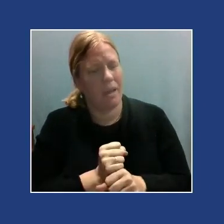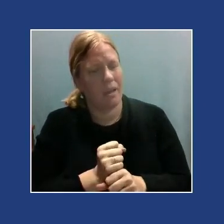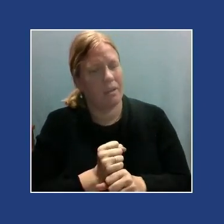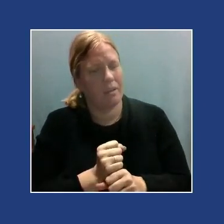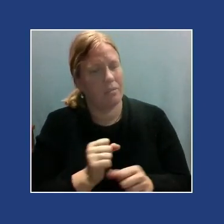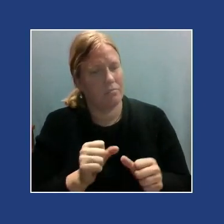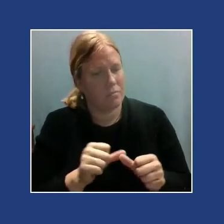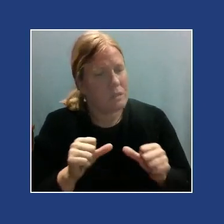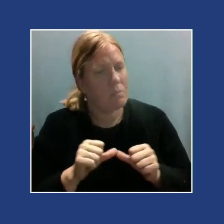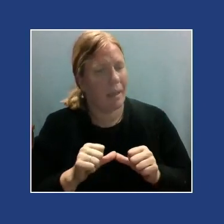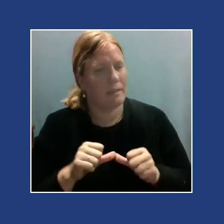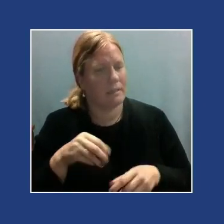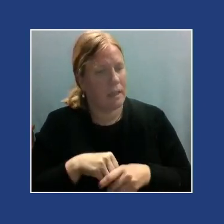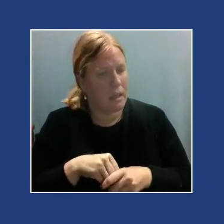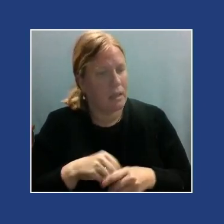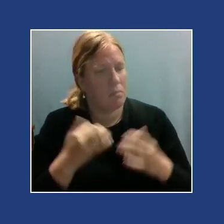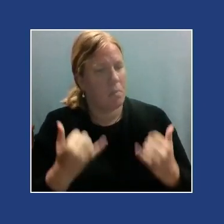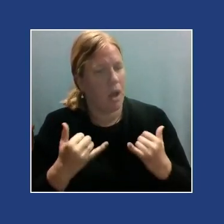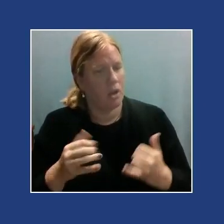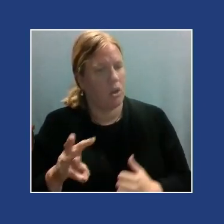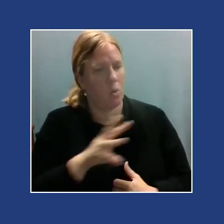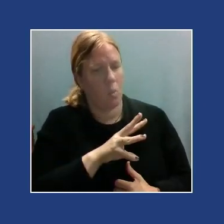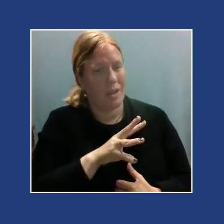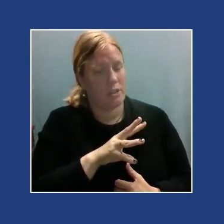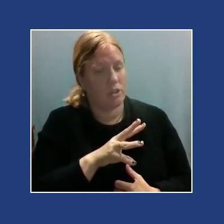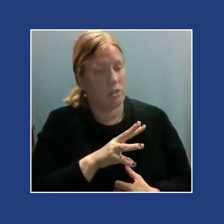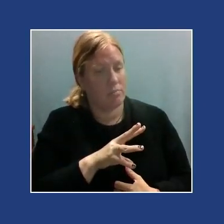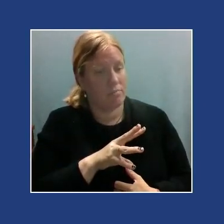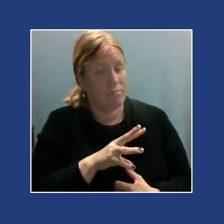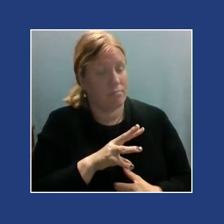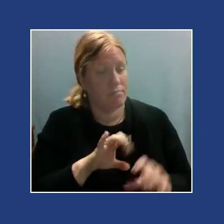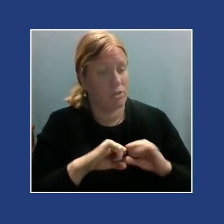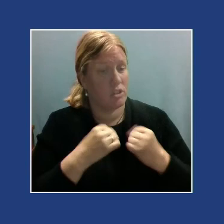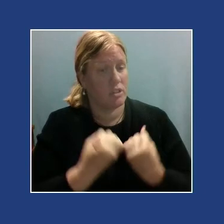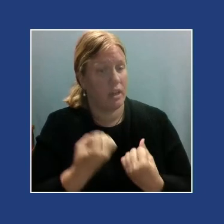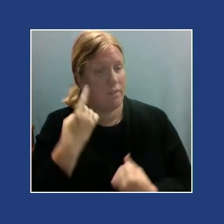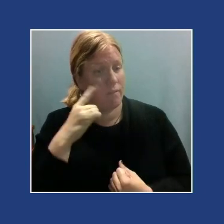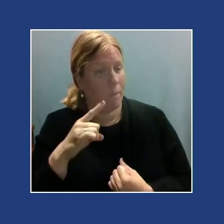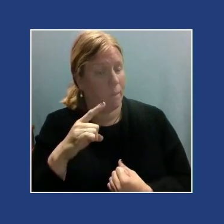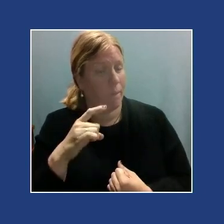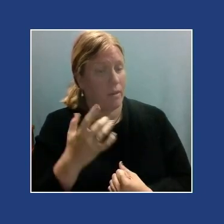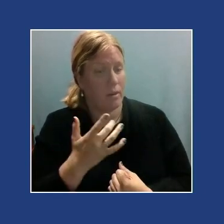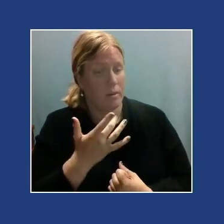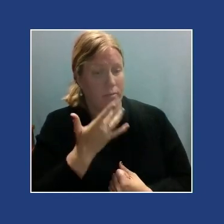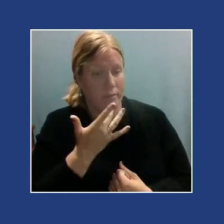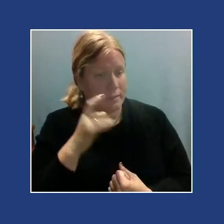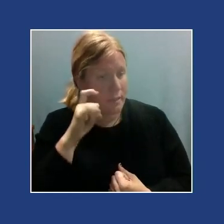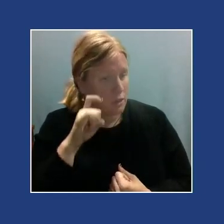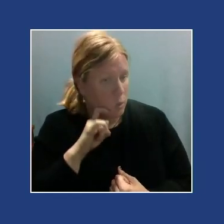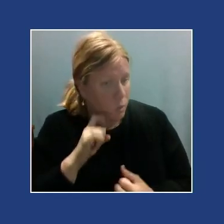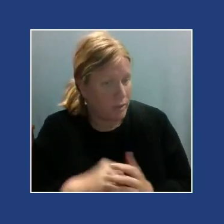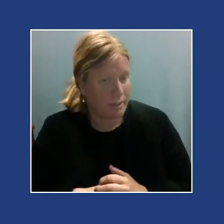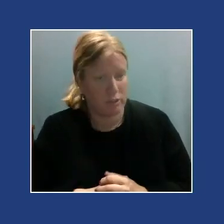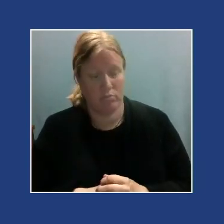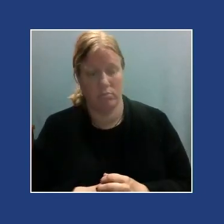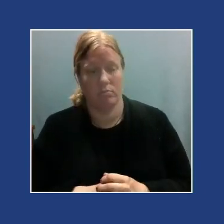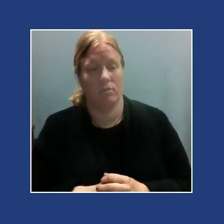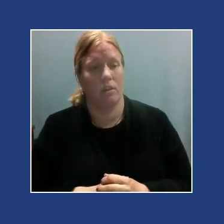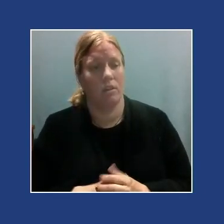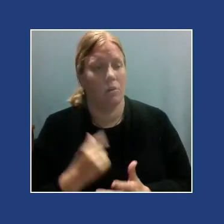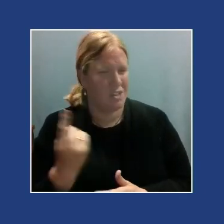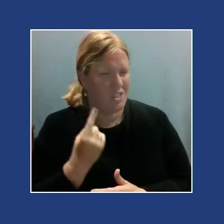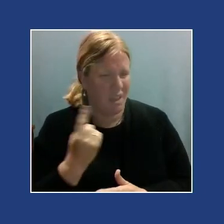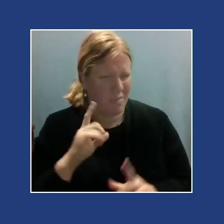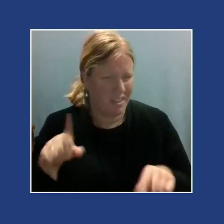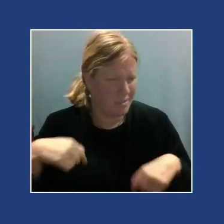society for sexual minority people, for diversity in terms of sexual orientation, which we also know is something that has existed